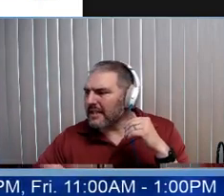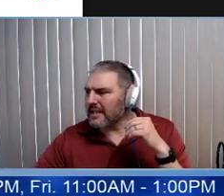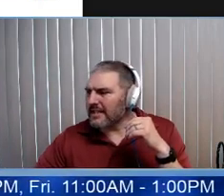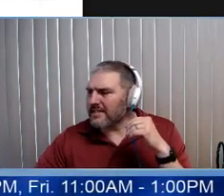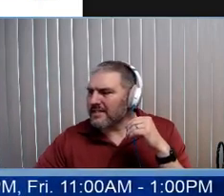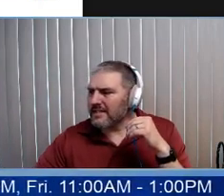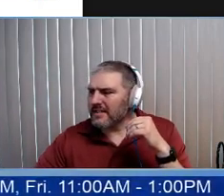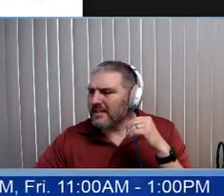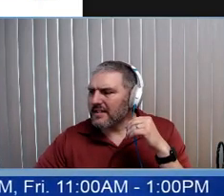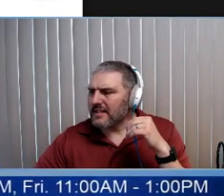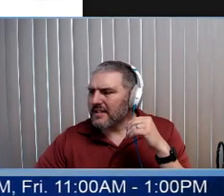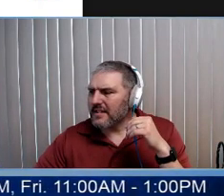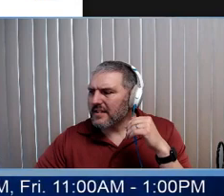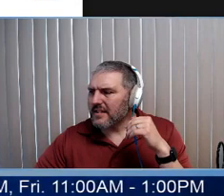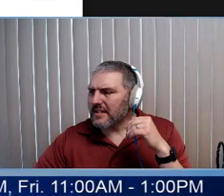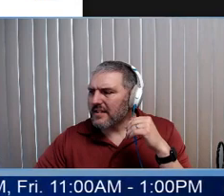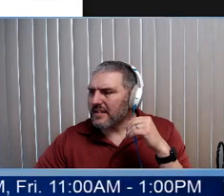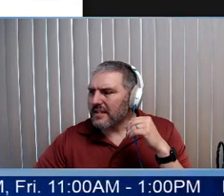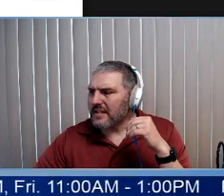Look at this.